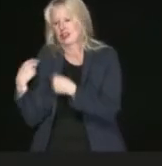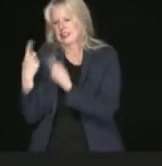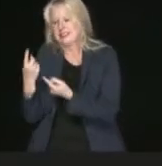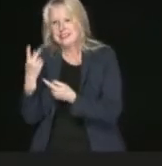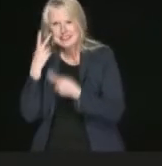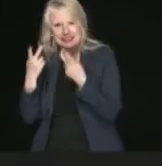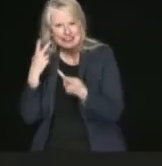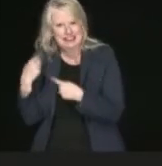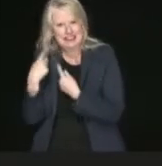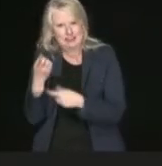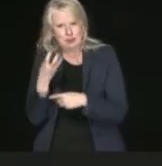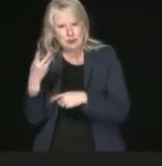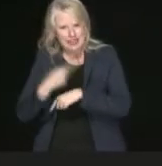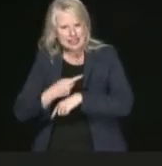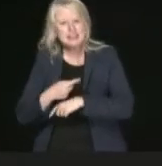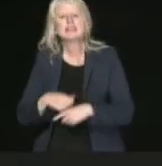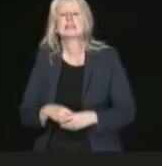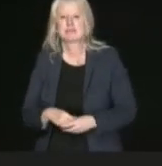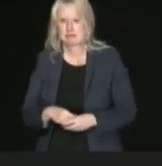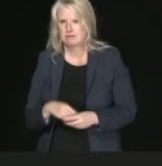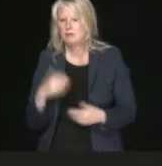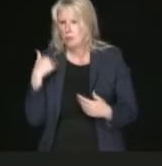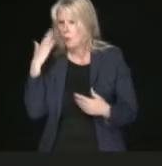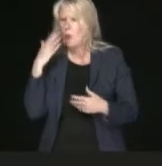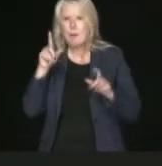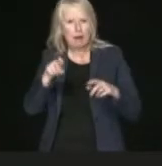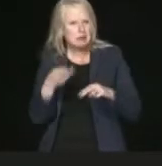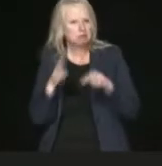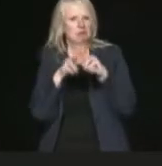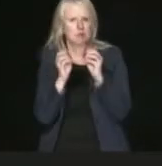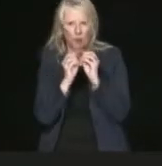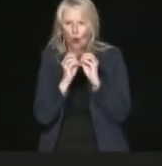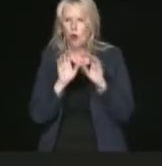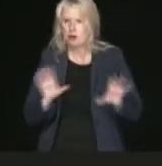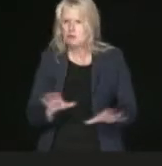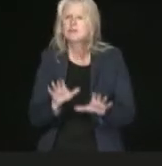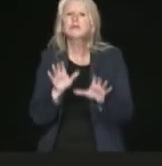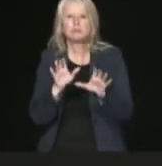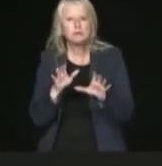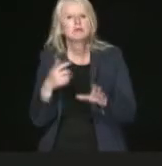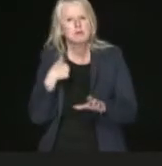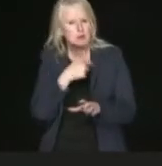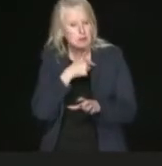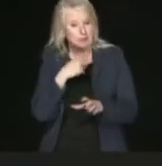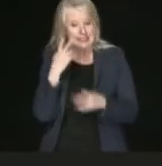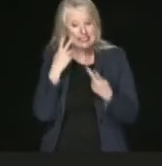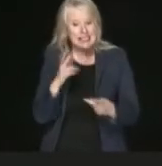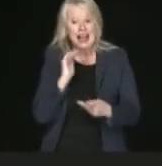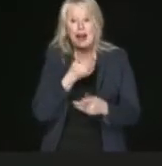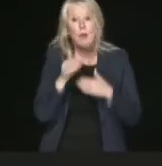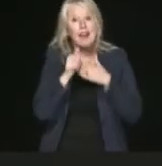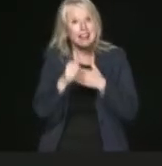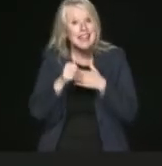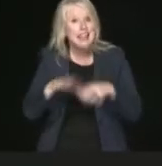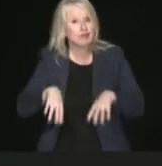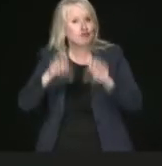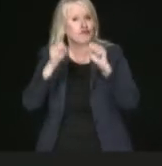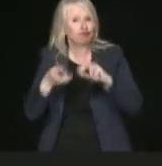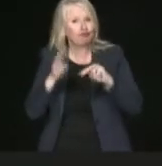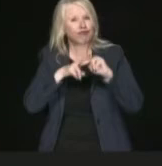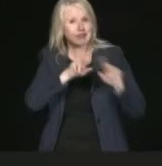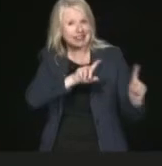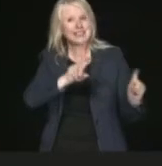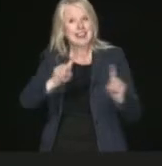days. We know there is more to do, but we can certainly know that the lead that we've taken on testing is part of